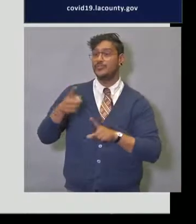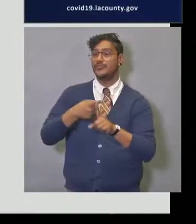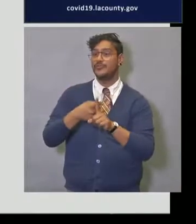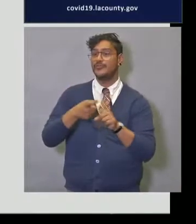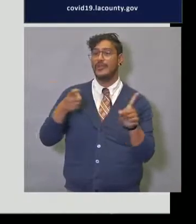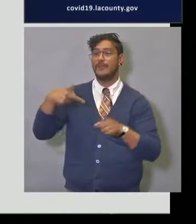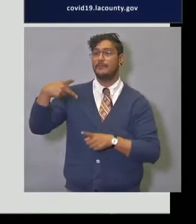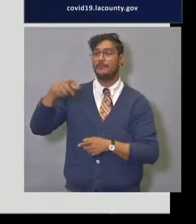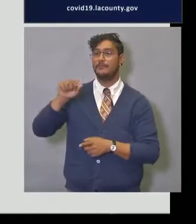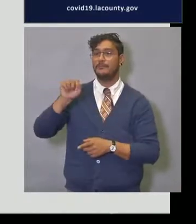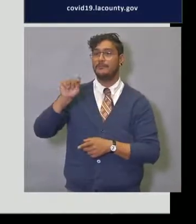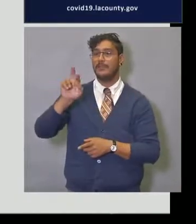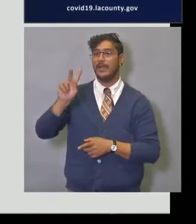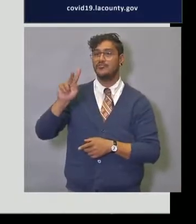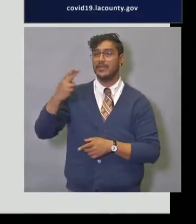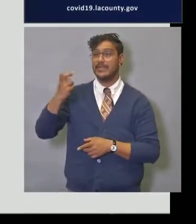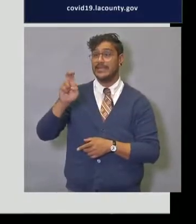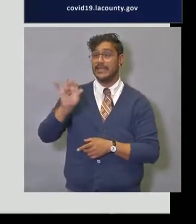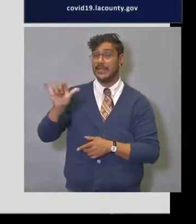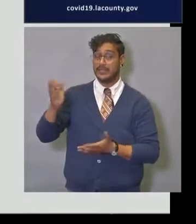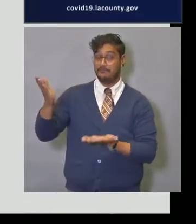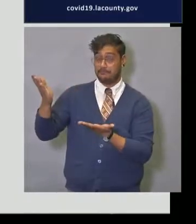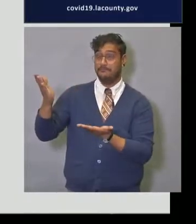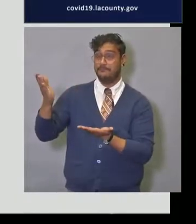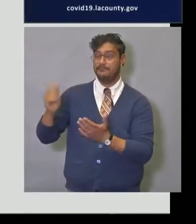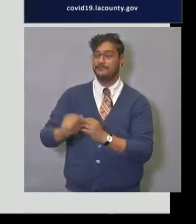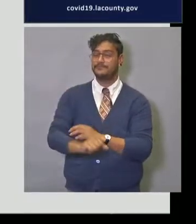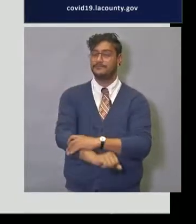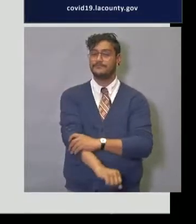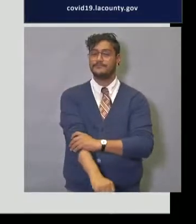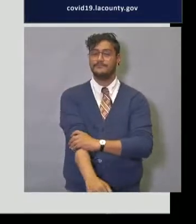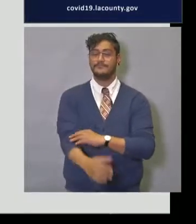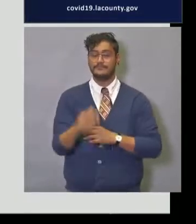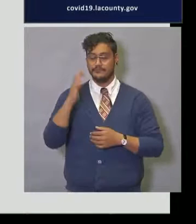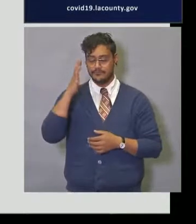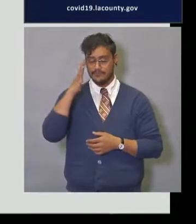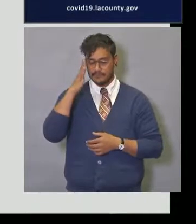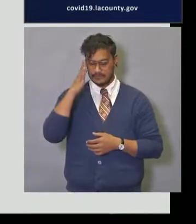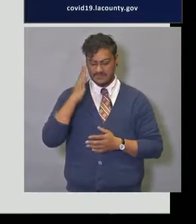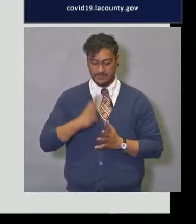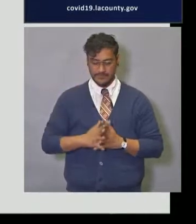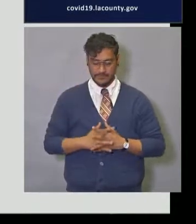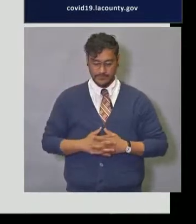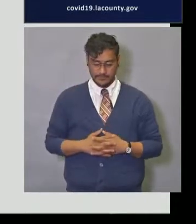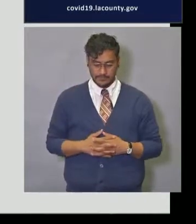of Patrick Healy. Patrick, your line is unmuted.